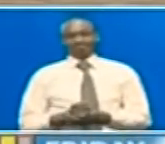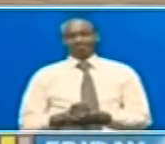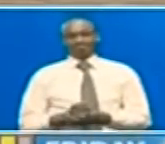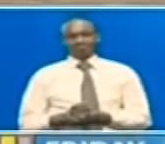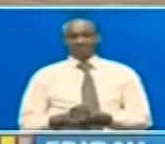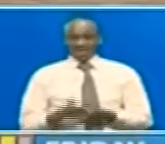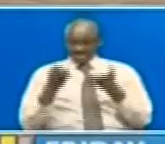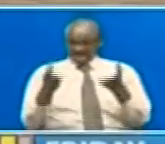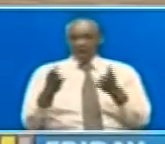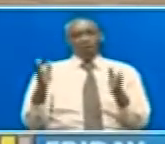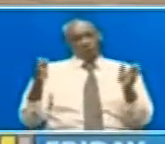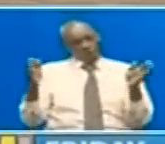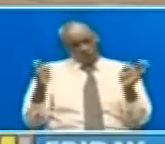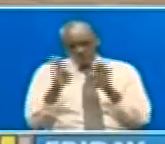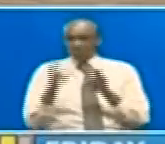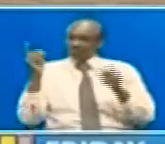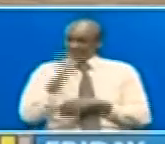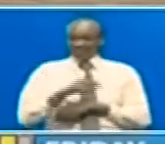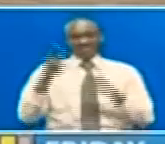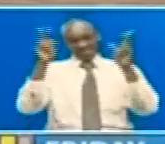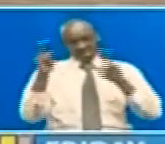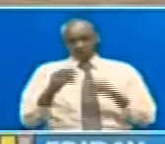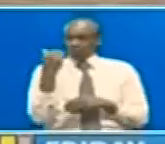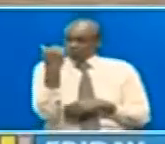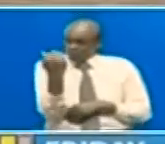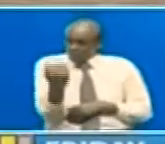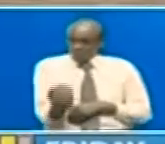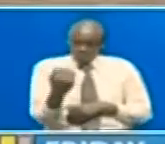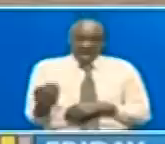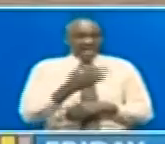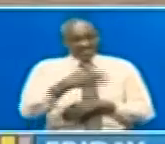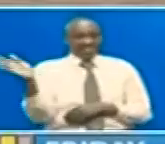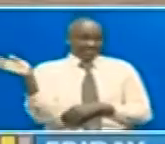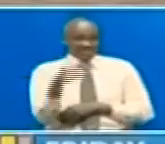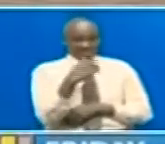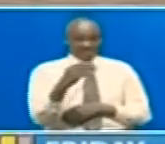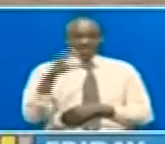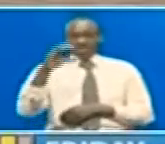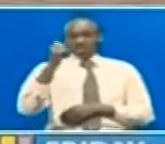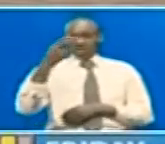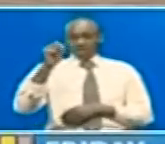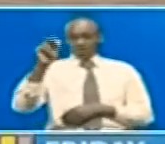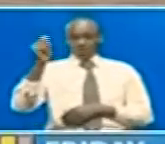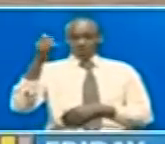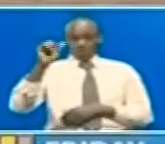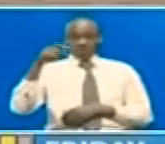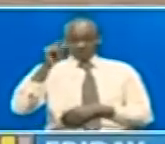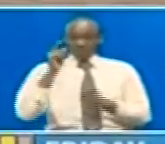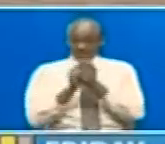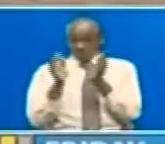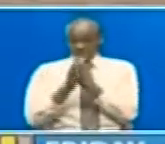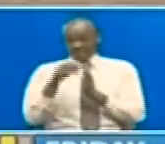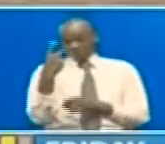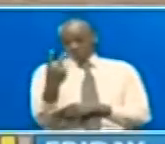With the curtains almost closing on the Nairobi International Junior Tennis Championship, Kevin Cheruiyot and innocent Tidimane took on Frederick Jacobs and